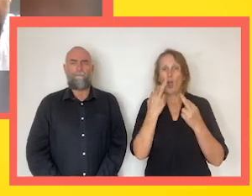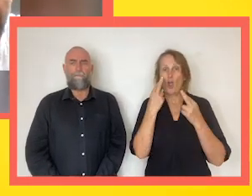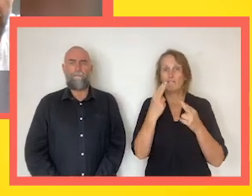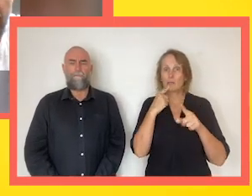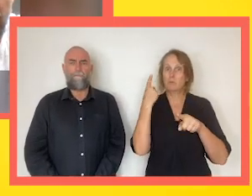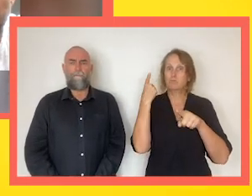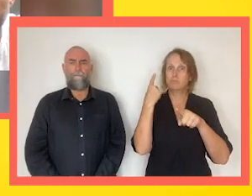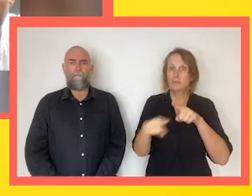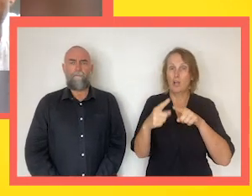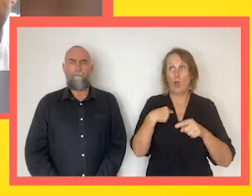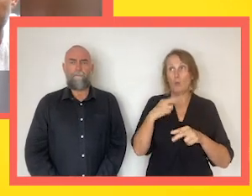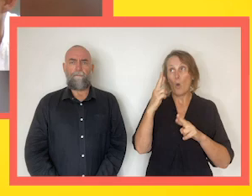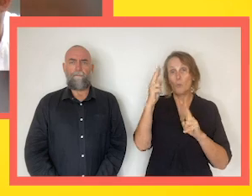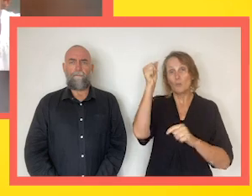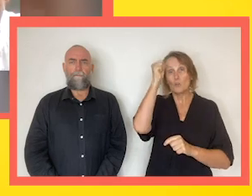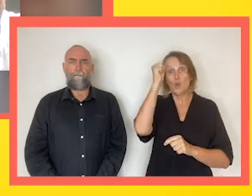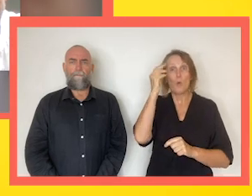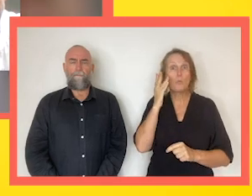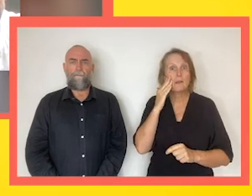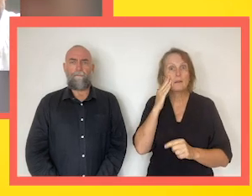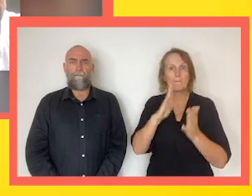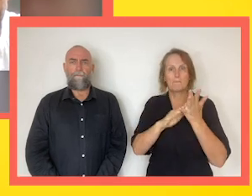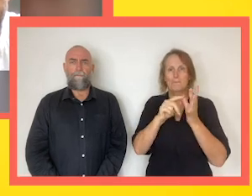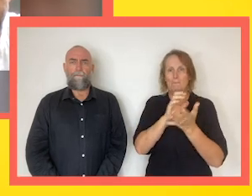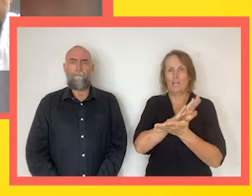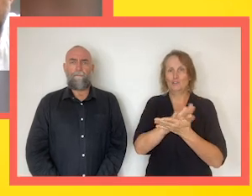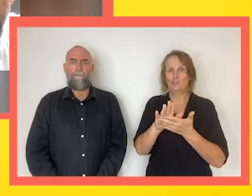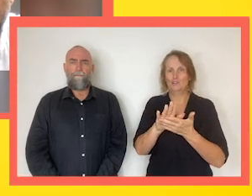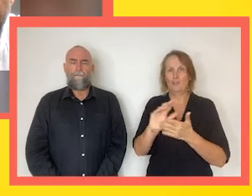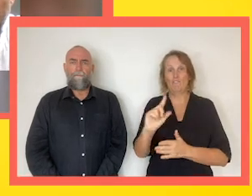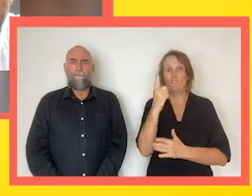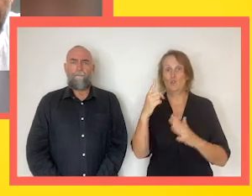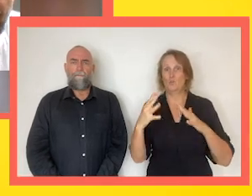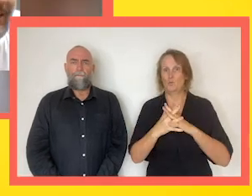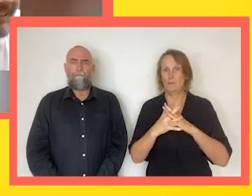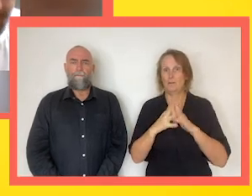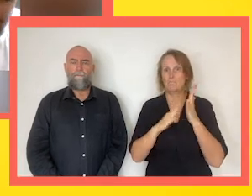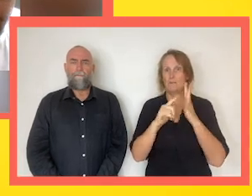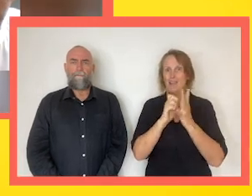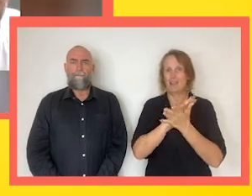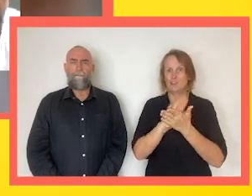in, I think it's the first week of March, is our selection week. We've got